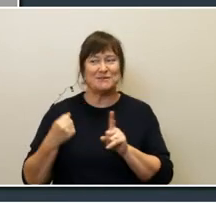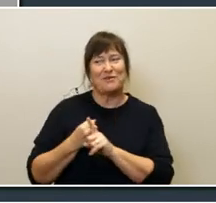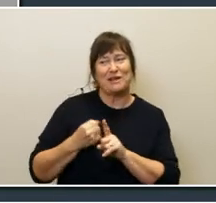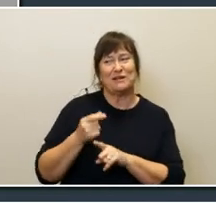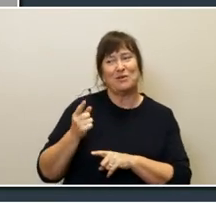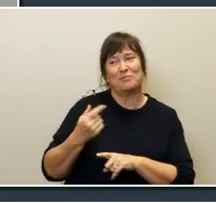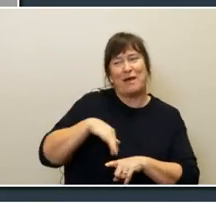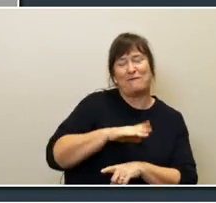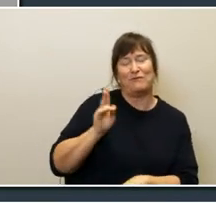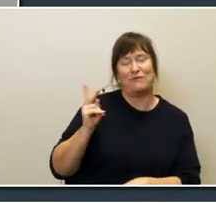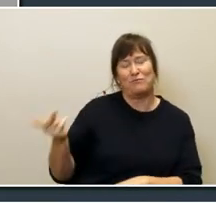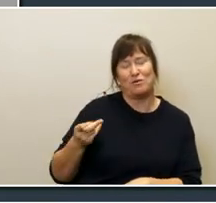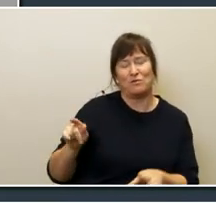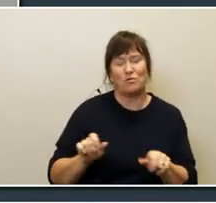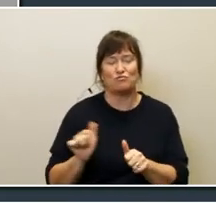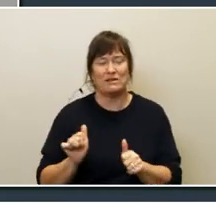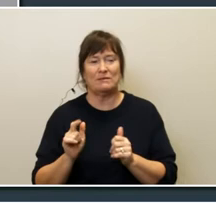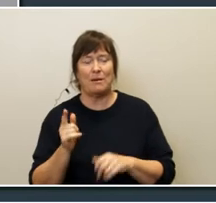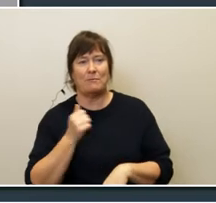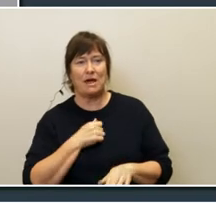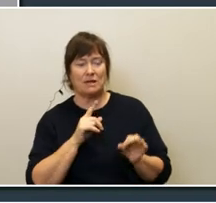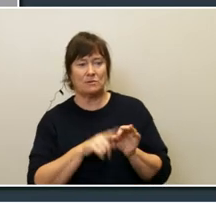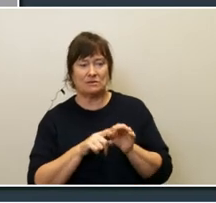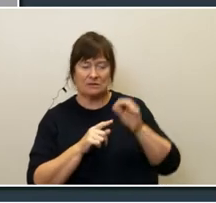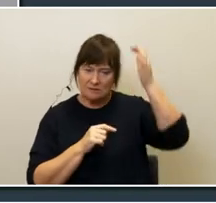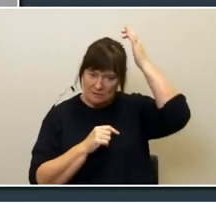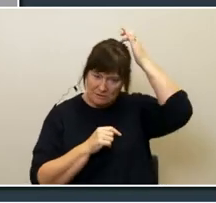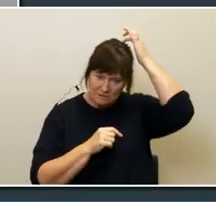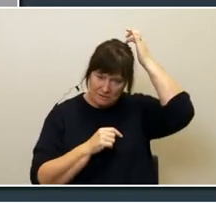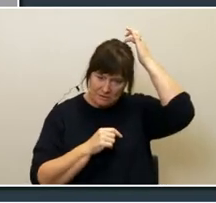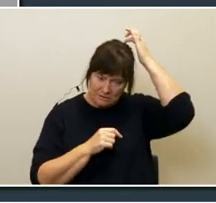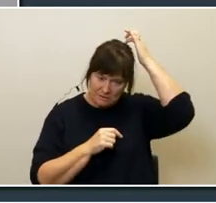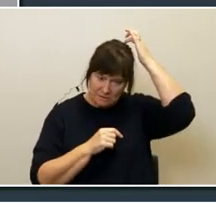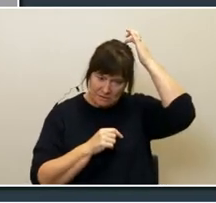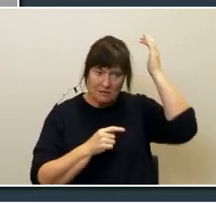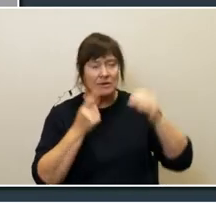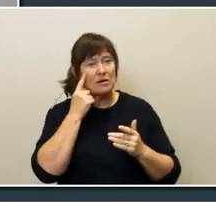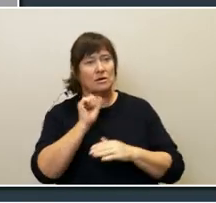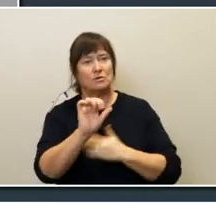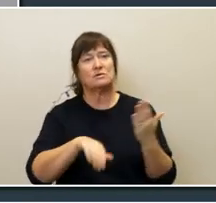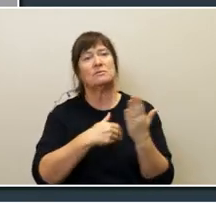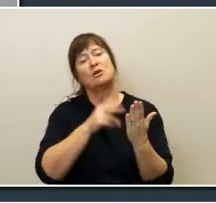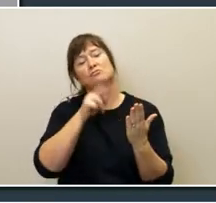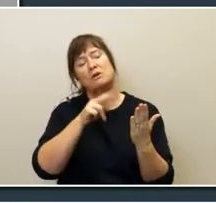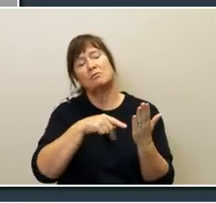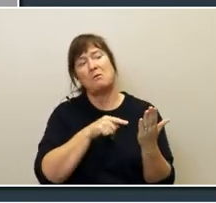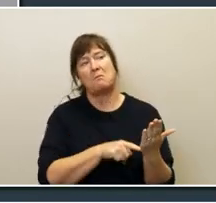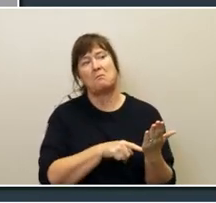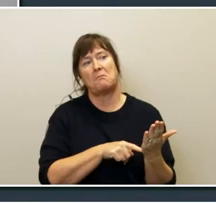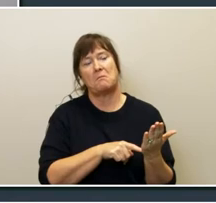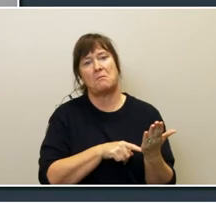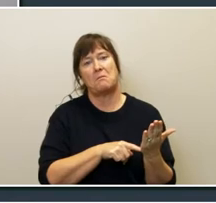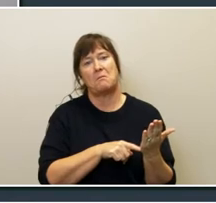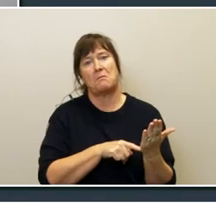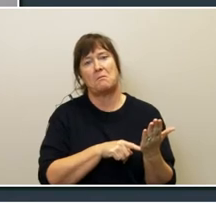already. But my question, I suppose, when I reflect on your submission and when I was reading through it as well,